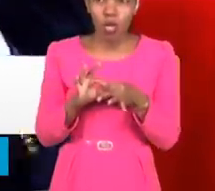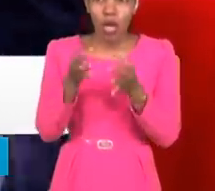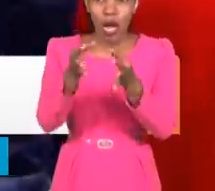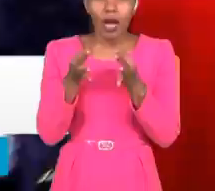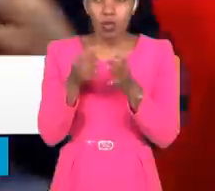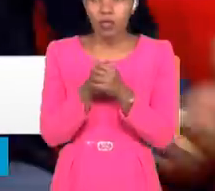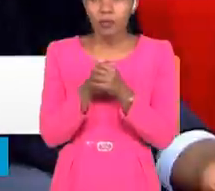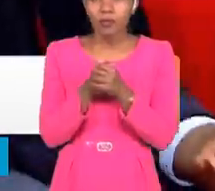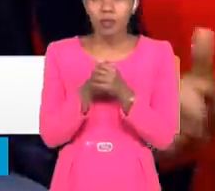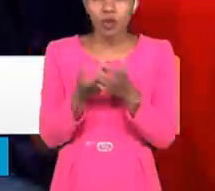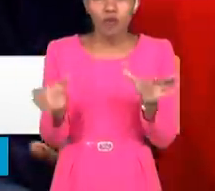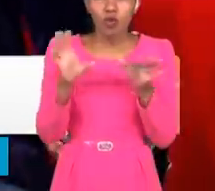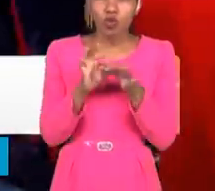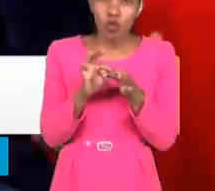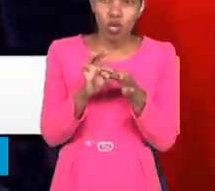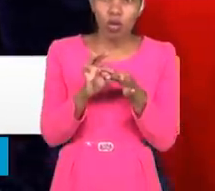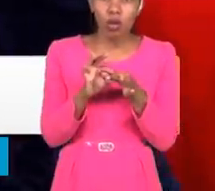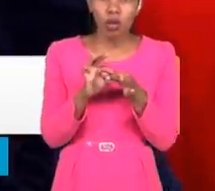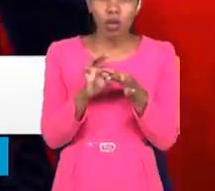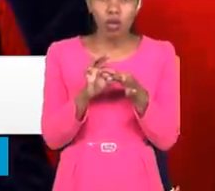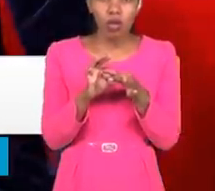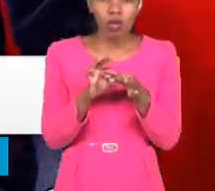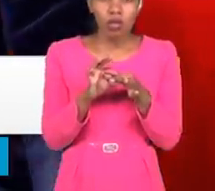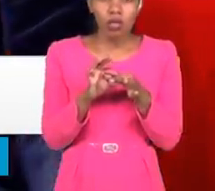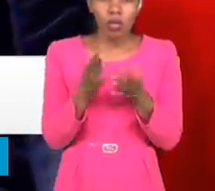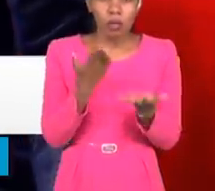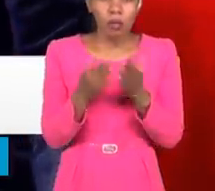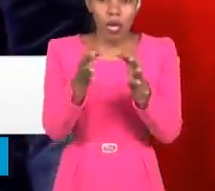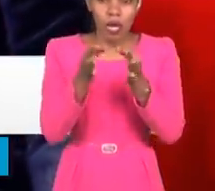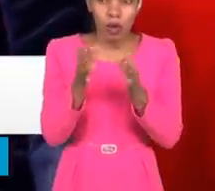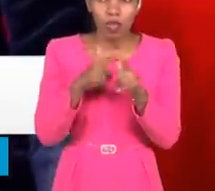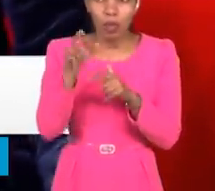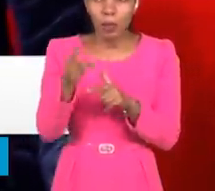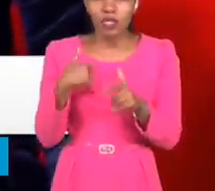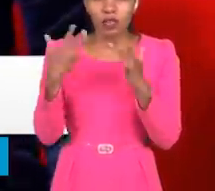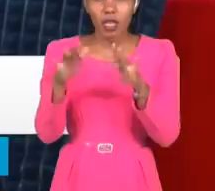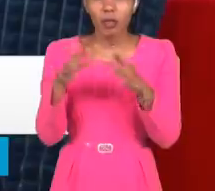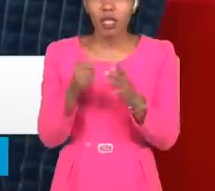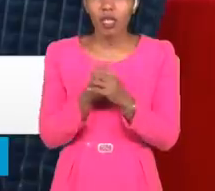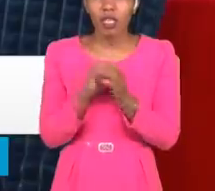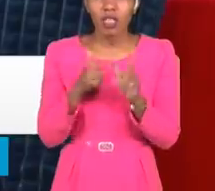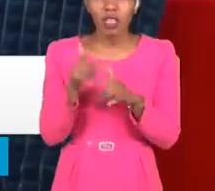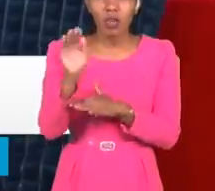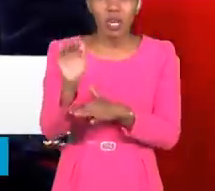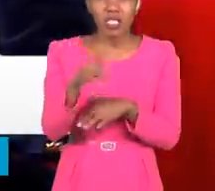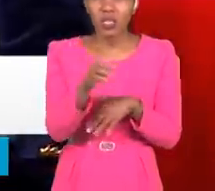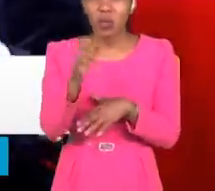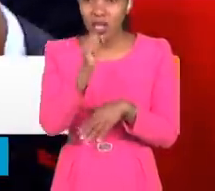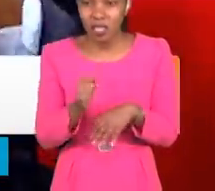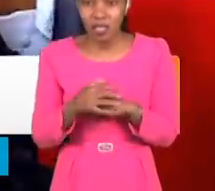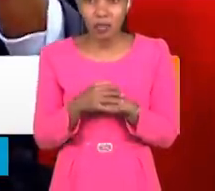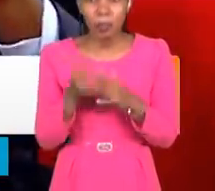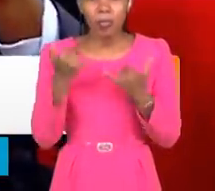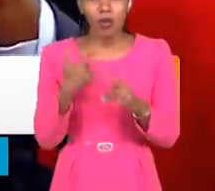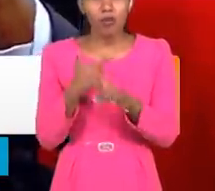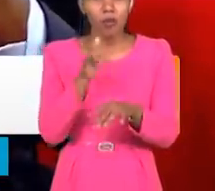finding, you see, for you to join a page, you need to have an email address. True. Now, and it will ask your age. Yes, your mm-hmm age. Yes. Now,